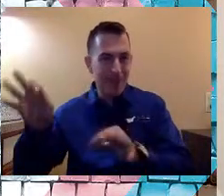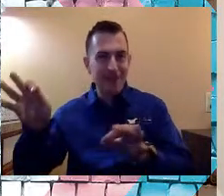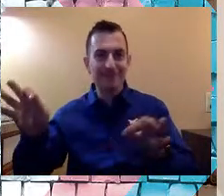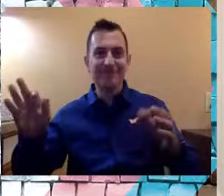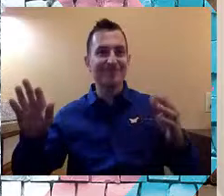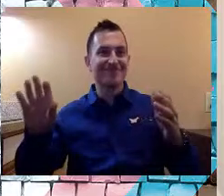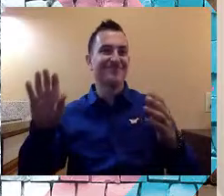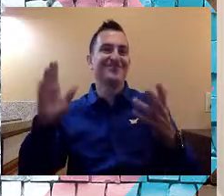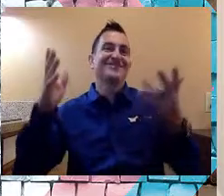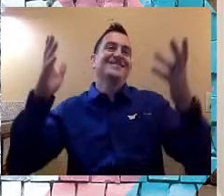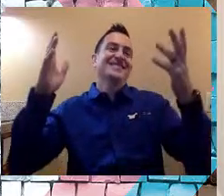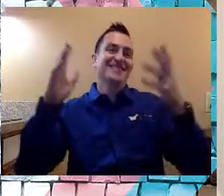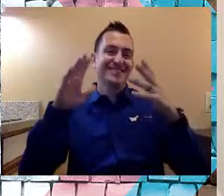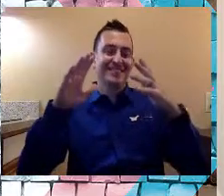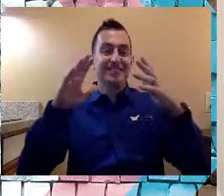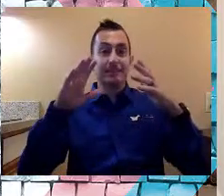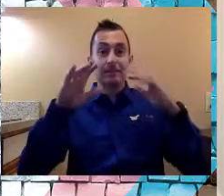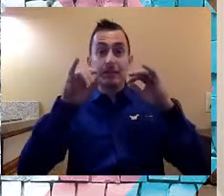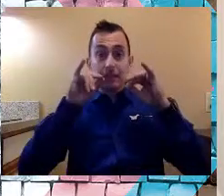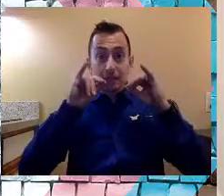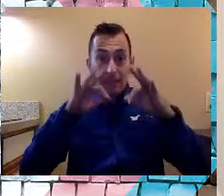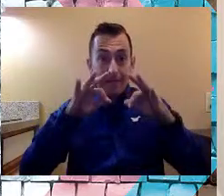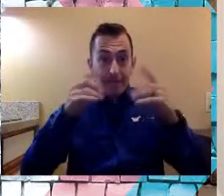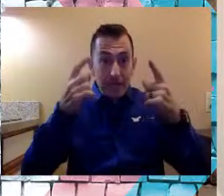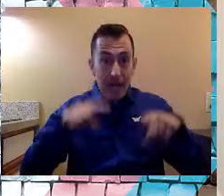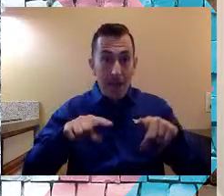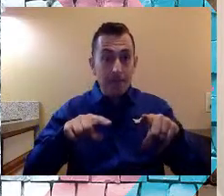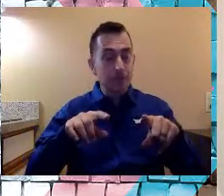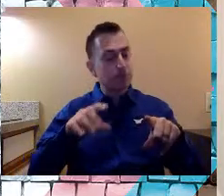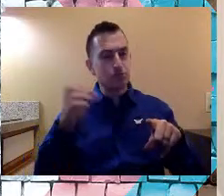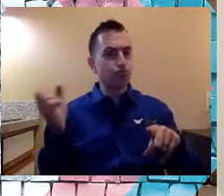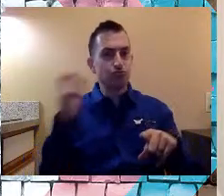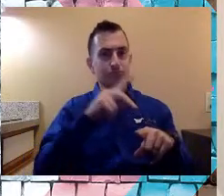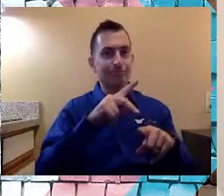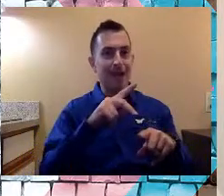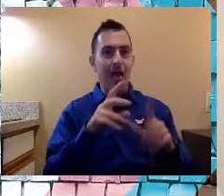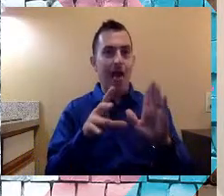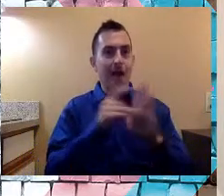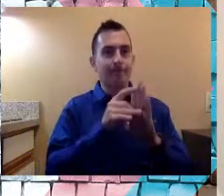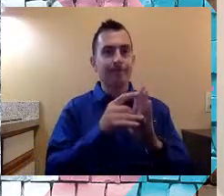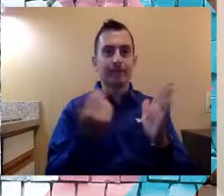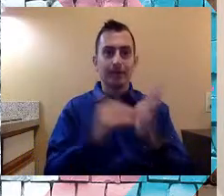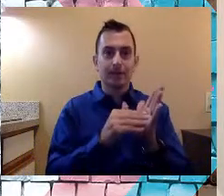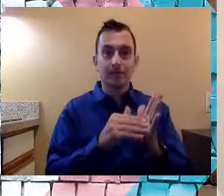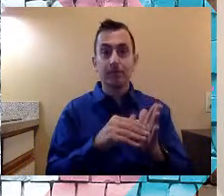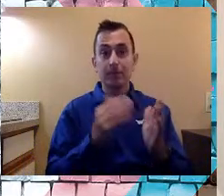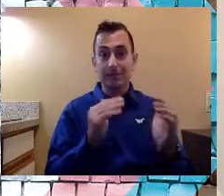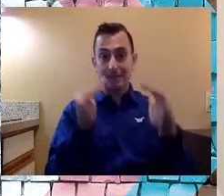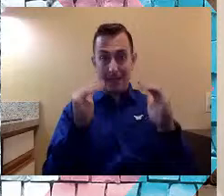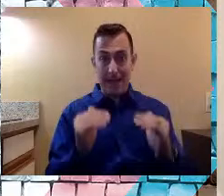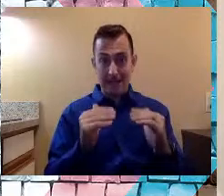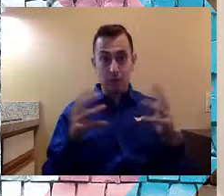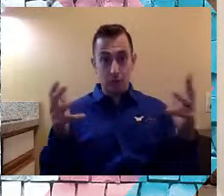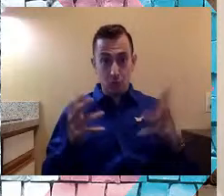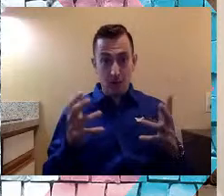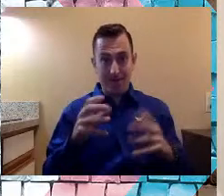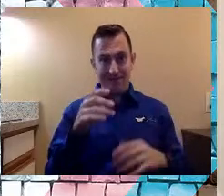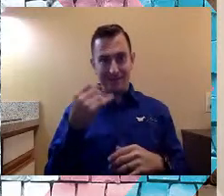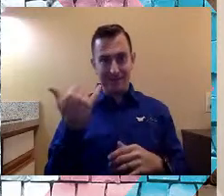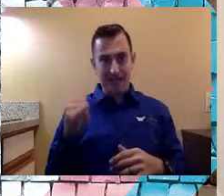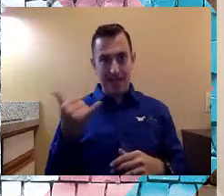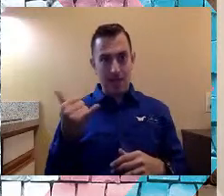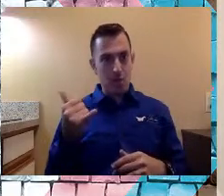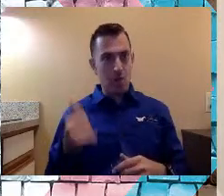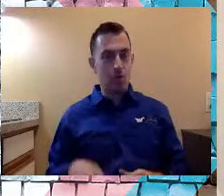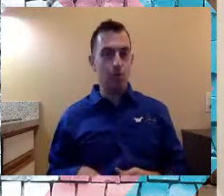again. All right. And and now I'm gonna go to yellow. And one of the things I